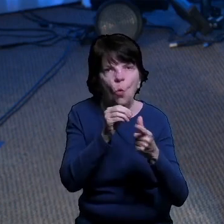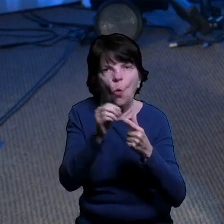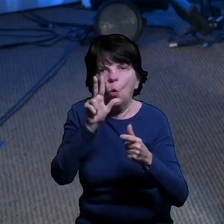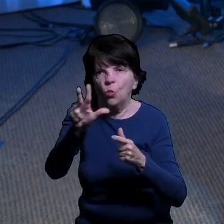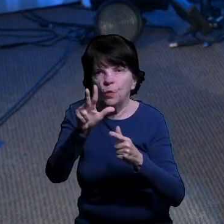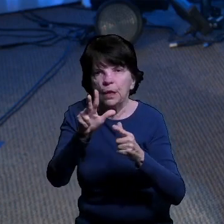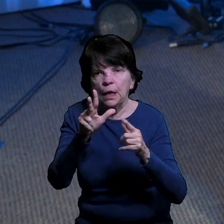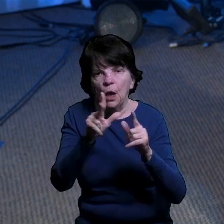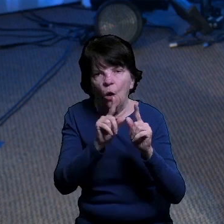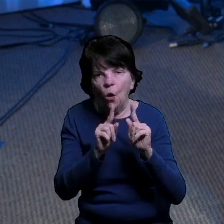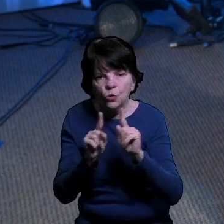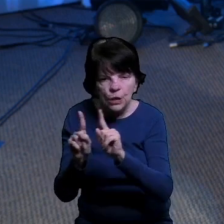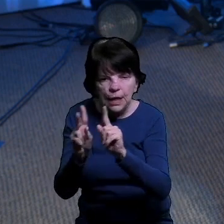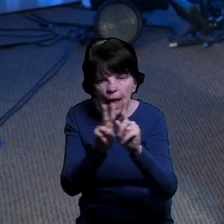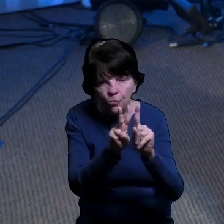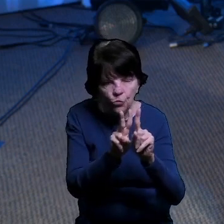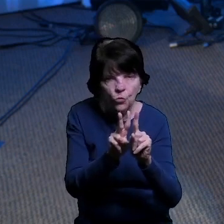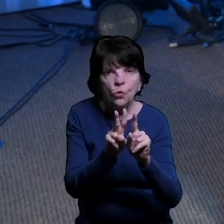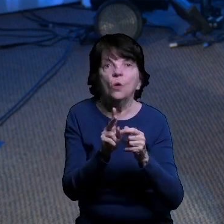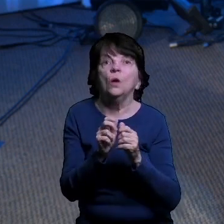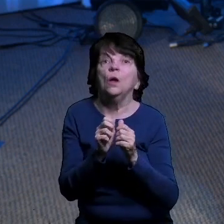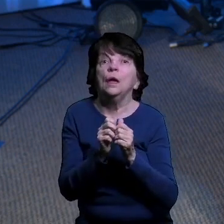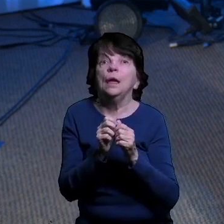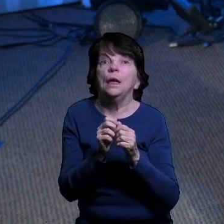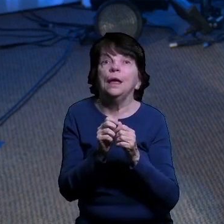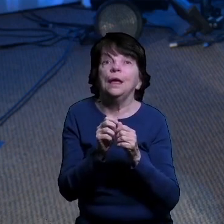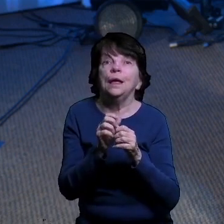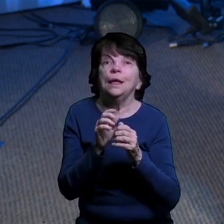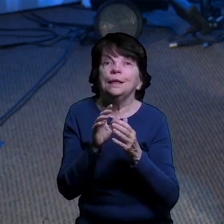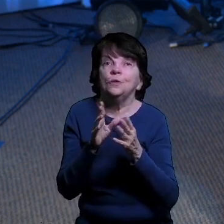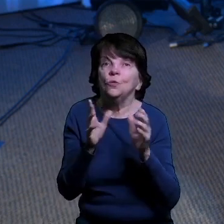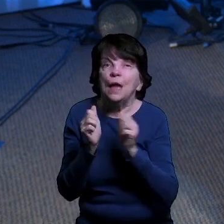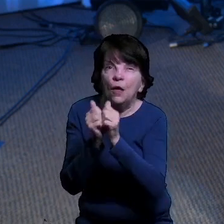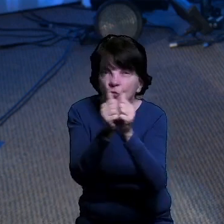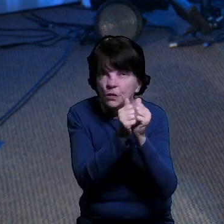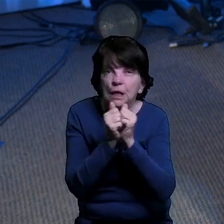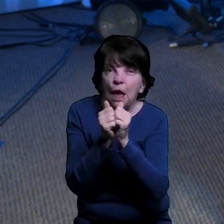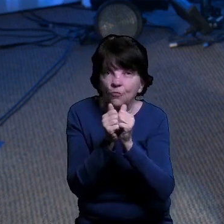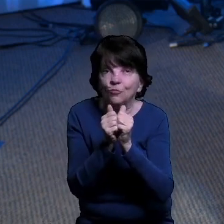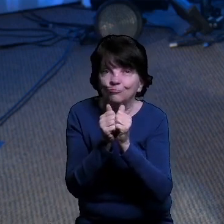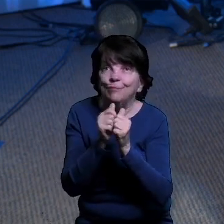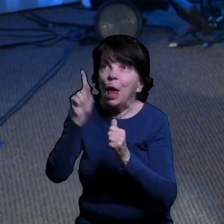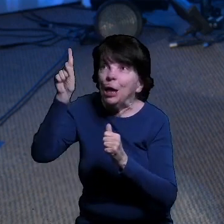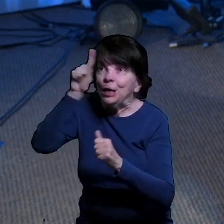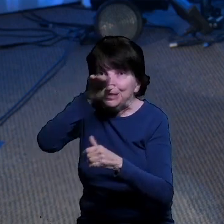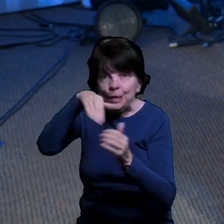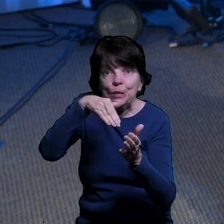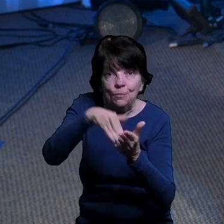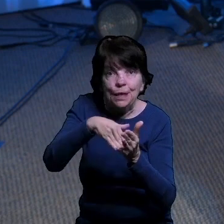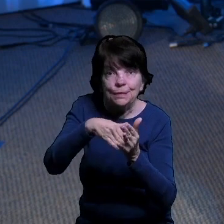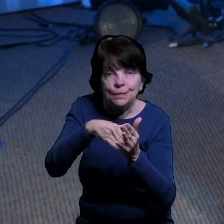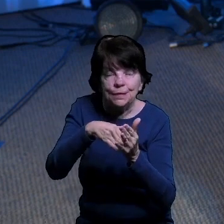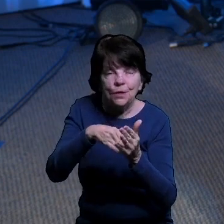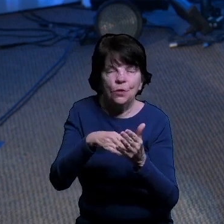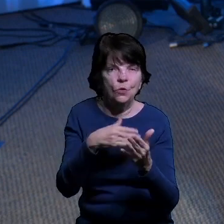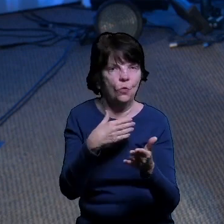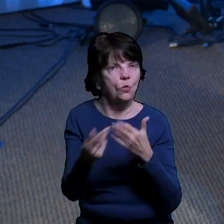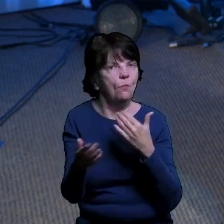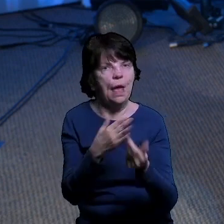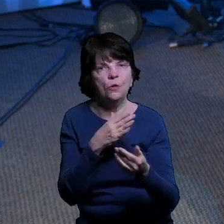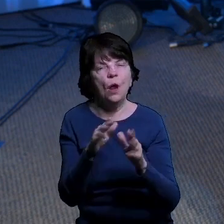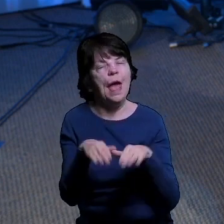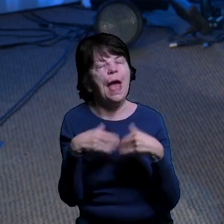as you come alongside of this screen, whatever it looks like, whether it's your phone, your iPad, a computer, a